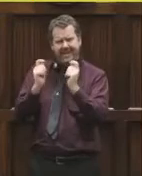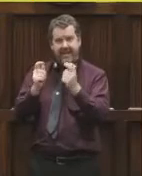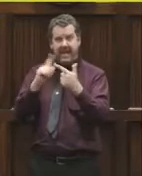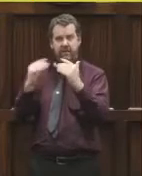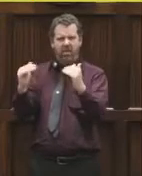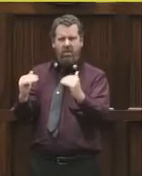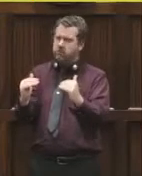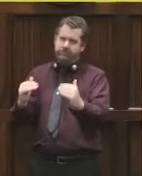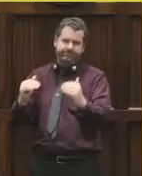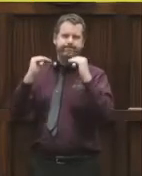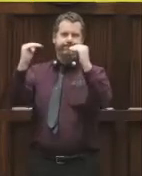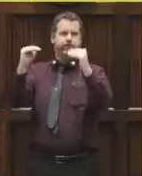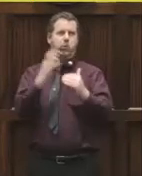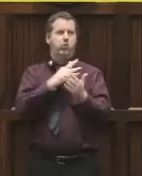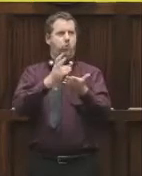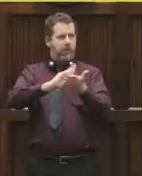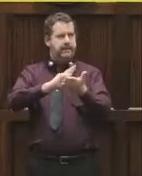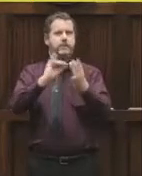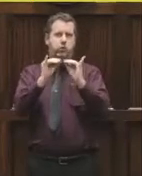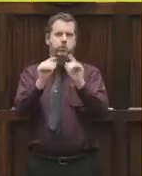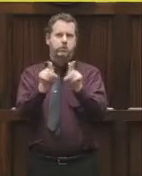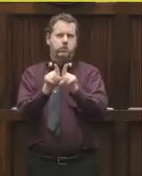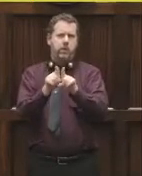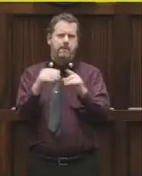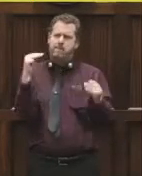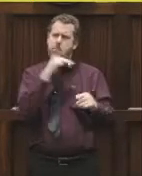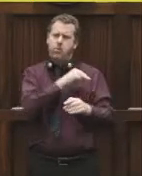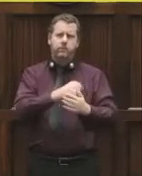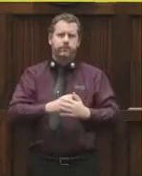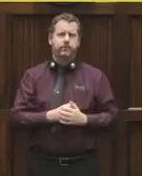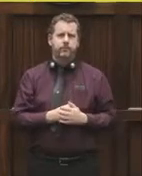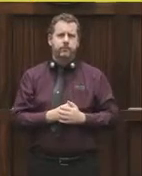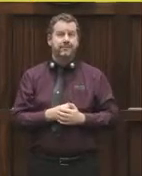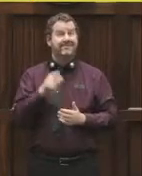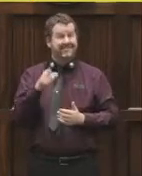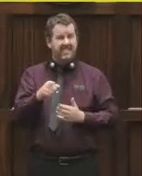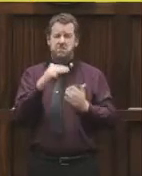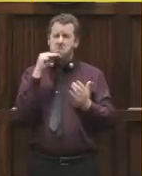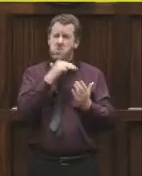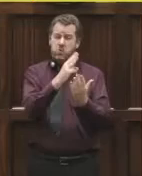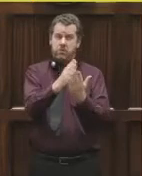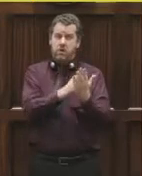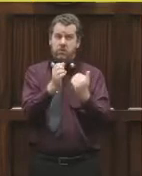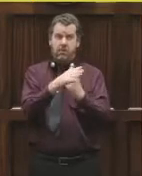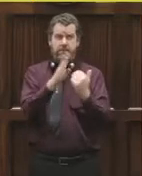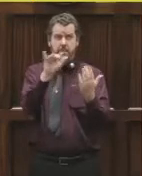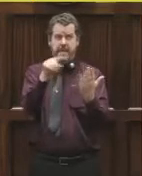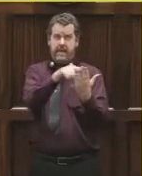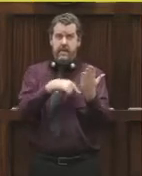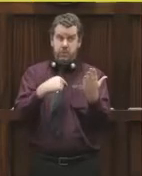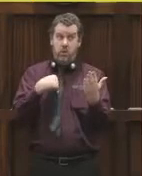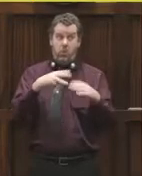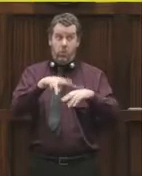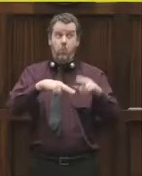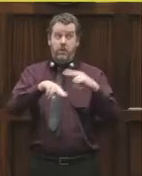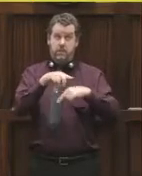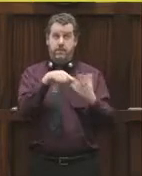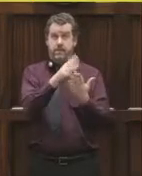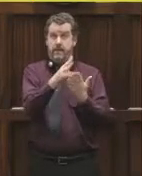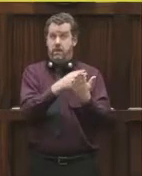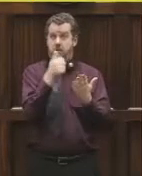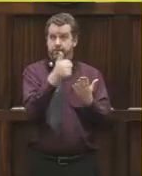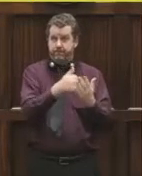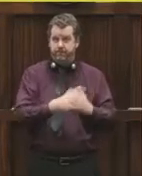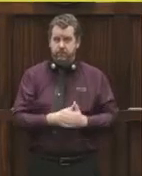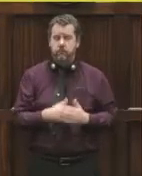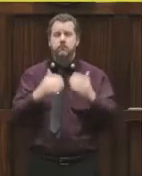quality interpreters as well. And that is an essential component part of the bill, and I welcome that aspect of it. And